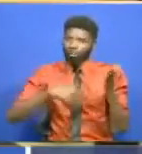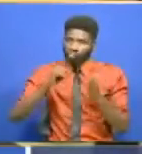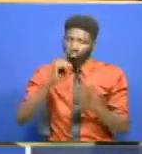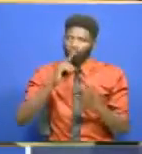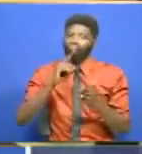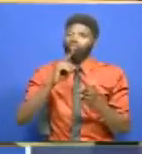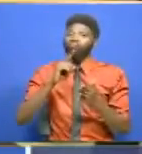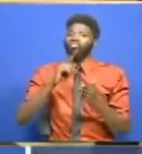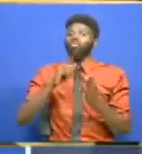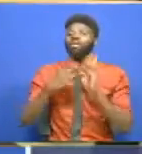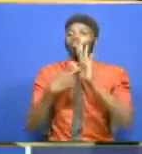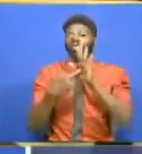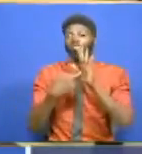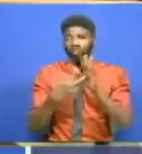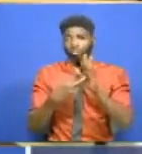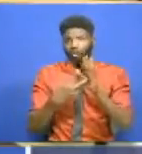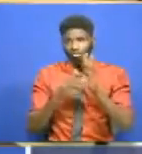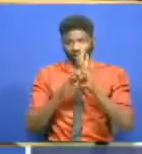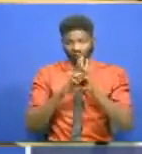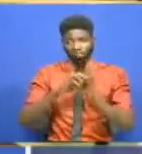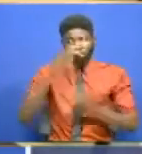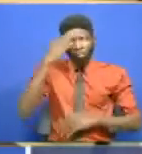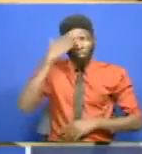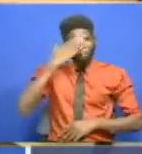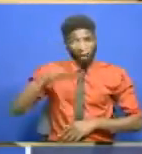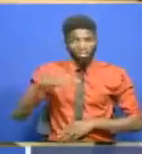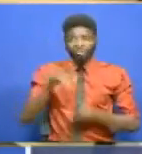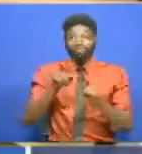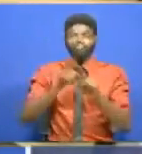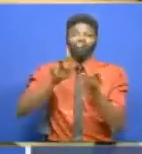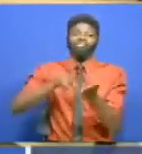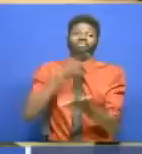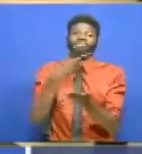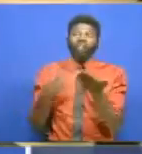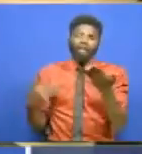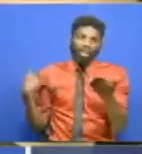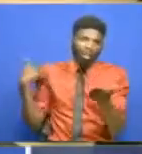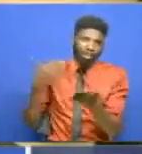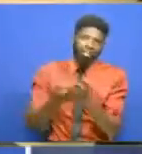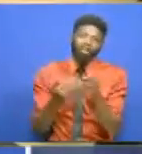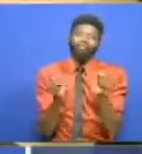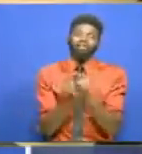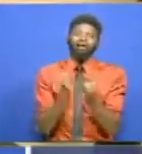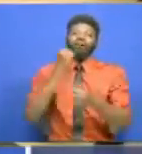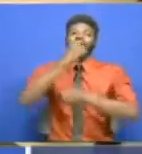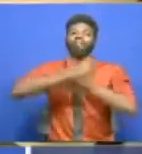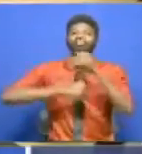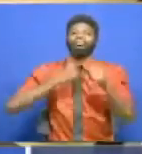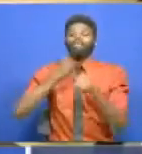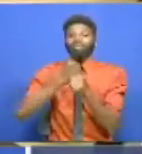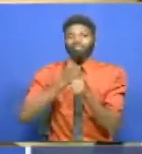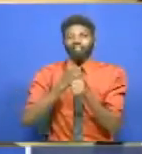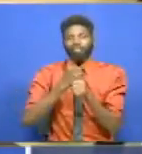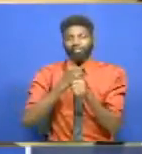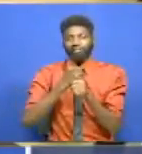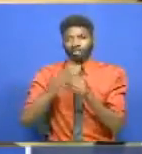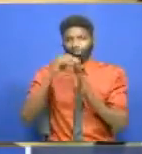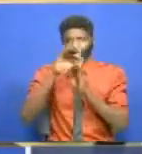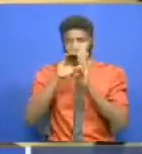that even Parliament has failed over the nearly 10 years of this constitution